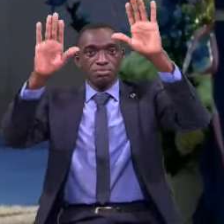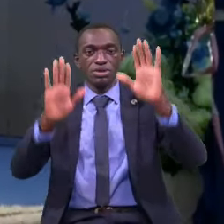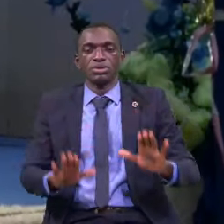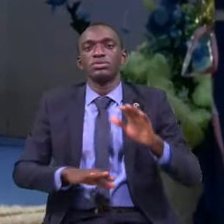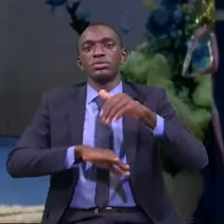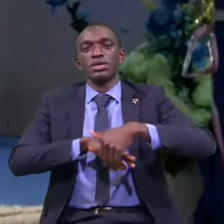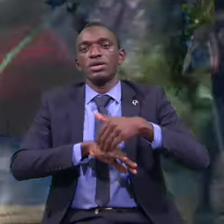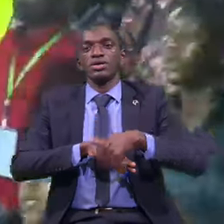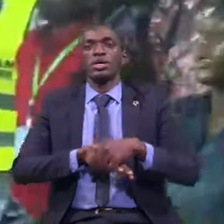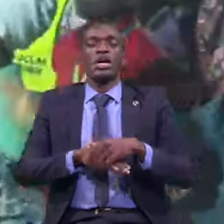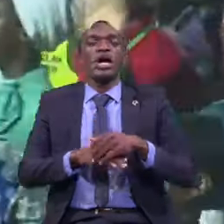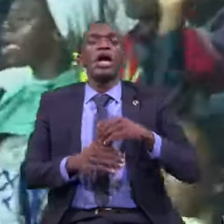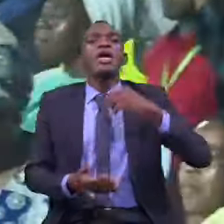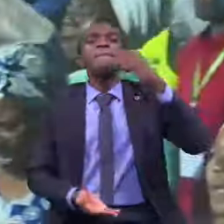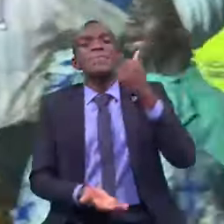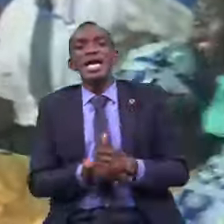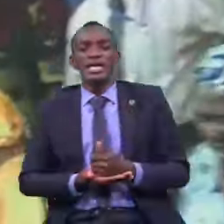Welcome, sir. Amen.